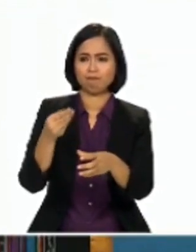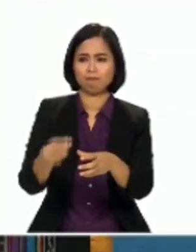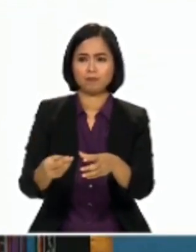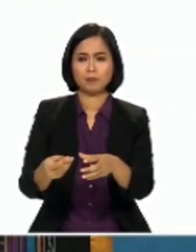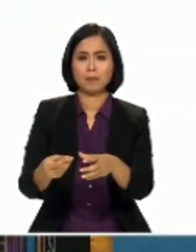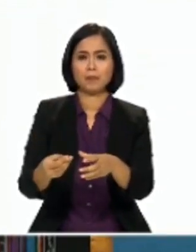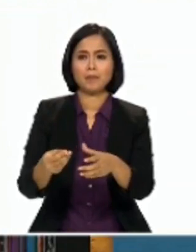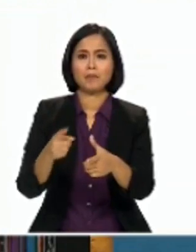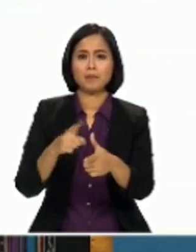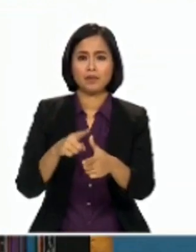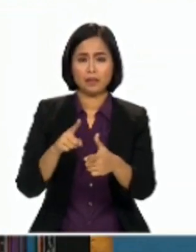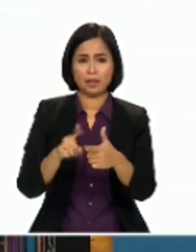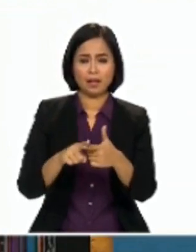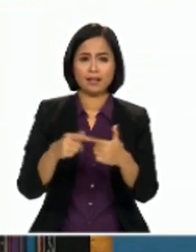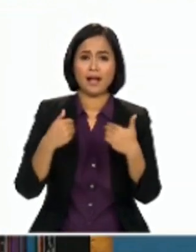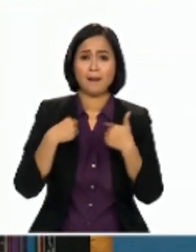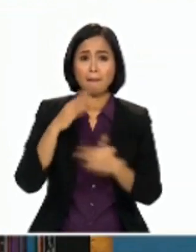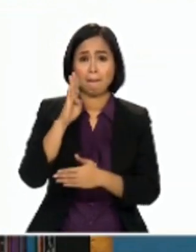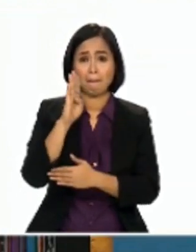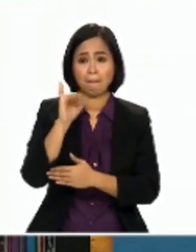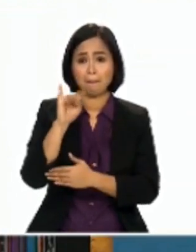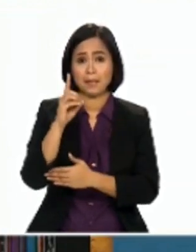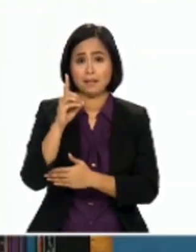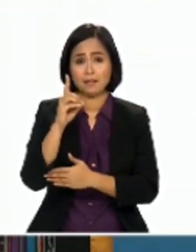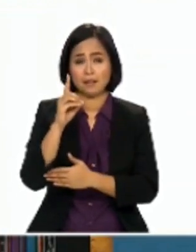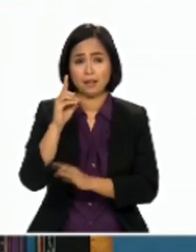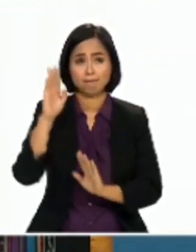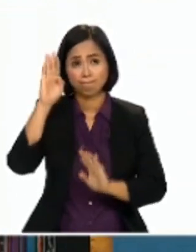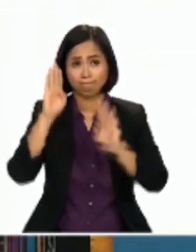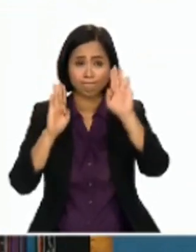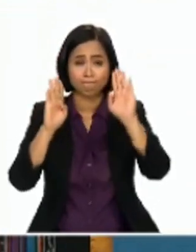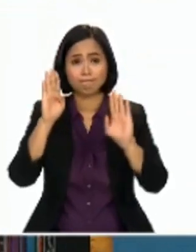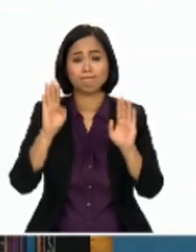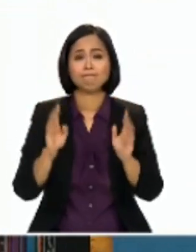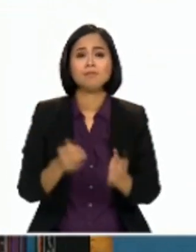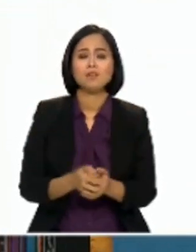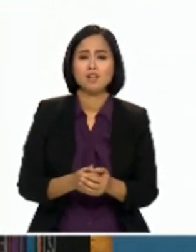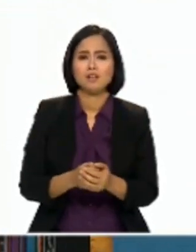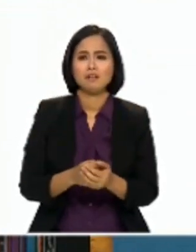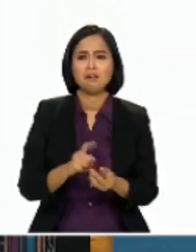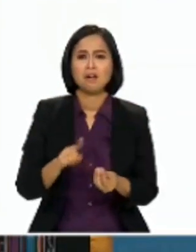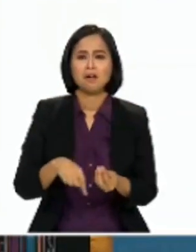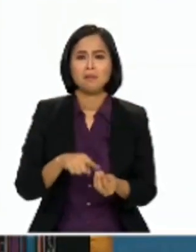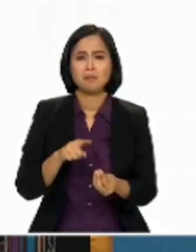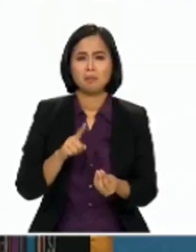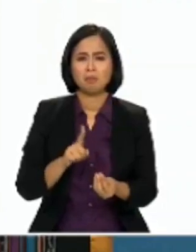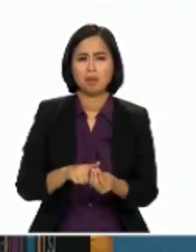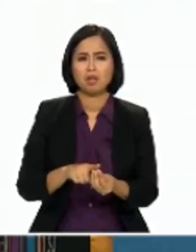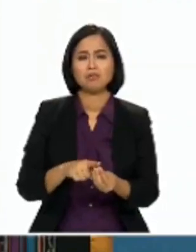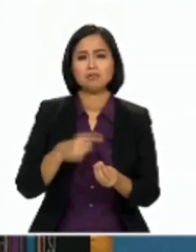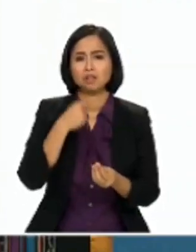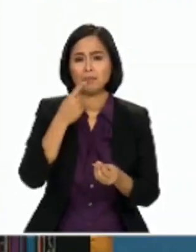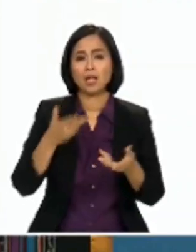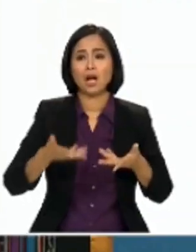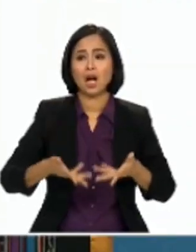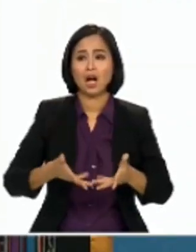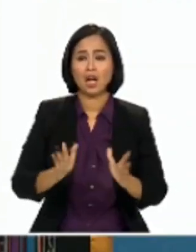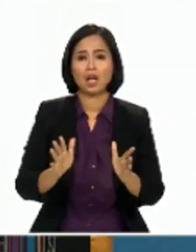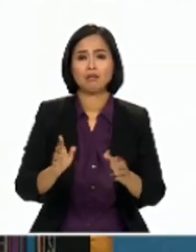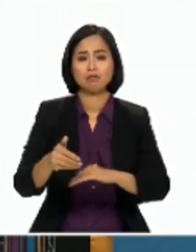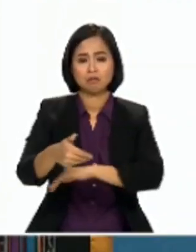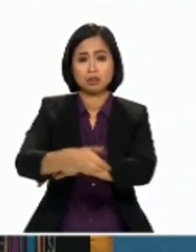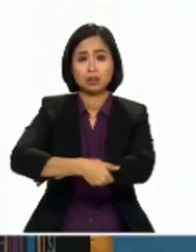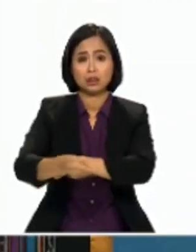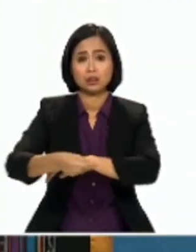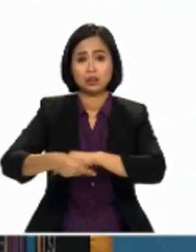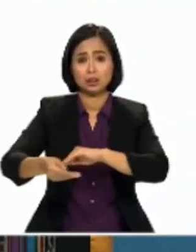Tapos, nagpabidding sila. Ang nagbidding nila is to allow a gambling casino